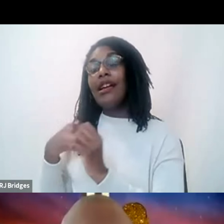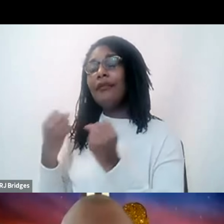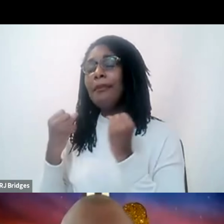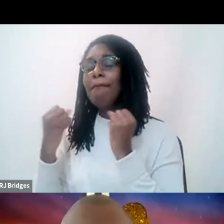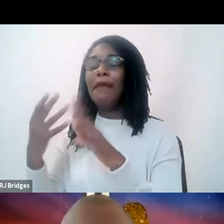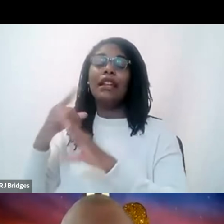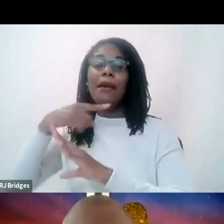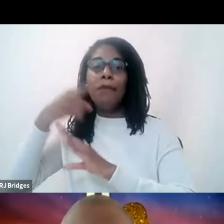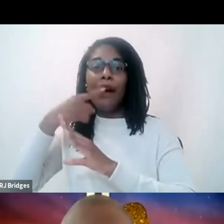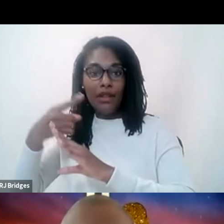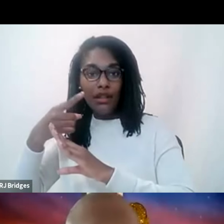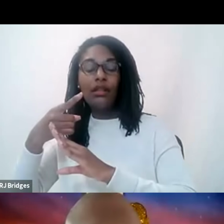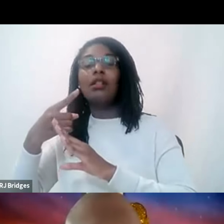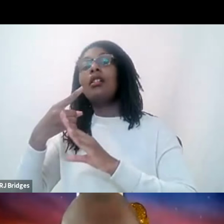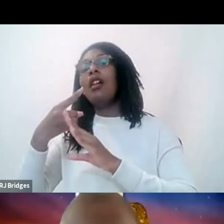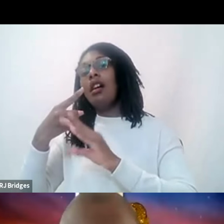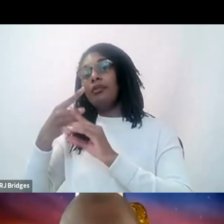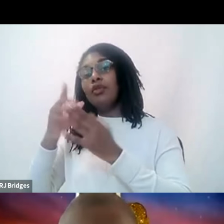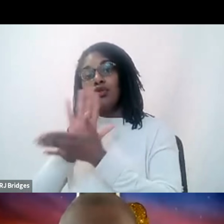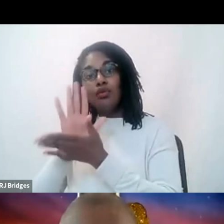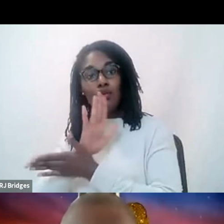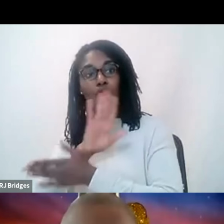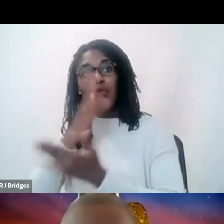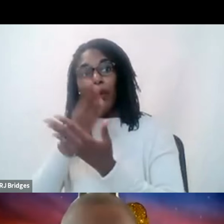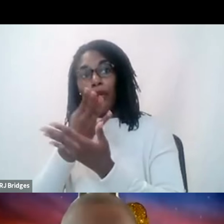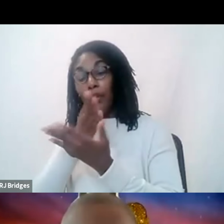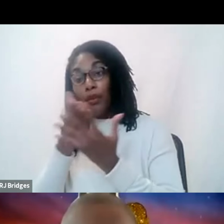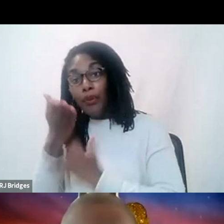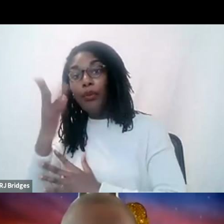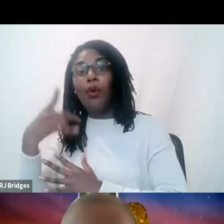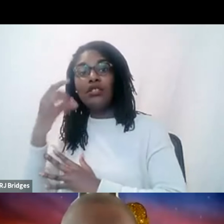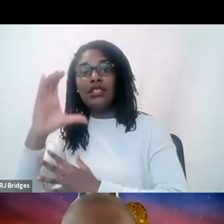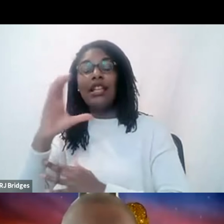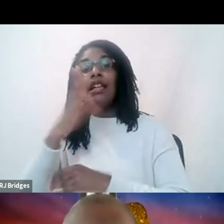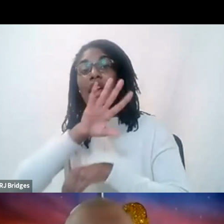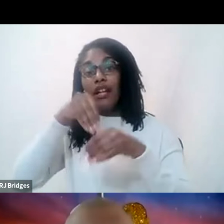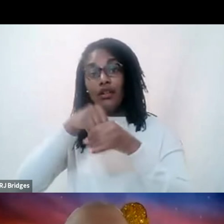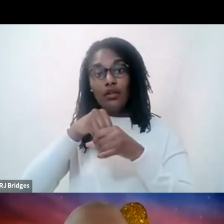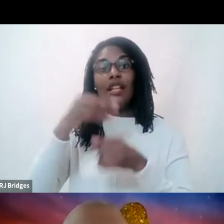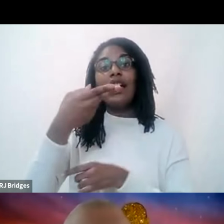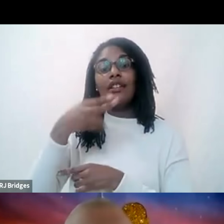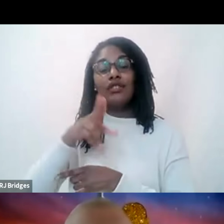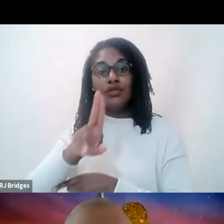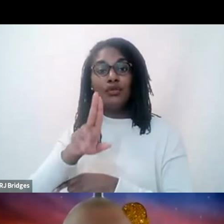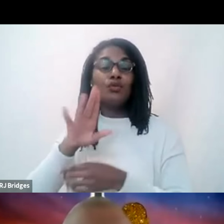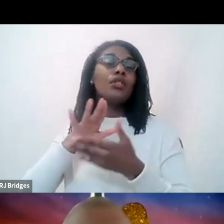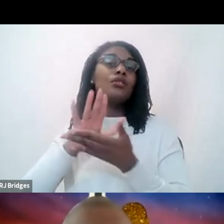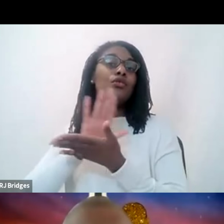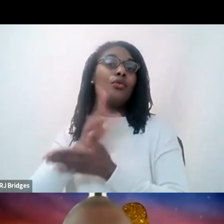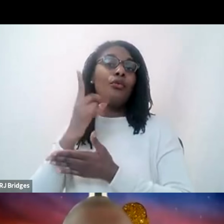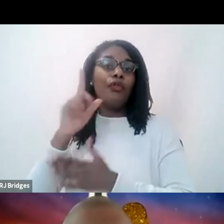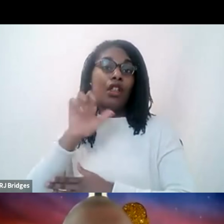commissions from schools throughout DC, including a painting for Howard University School of Law, commemorating their 140th